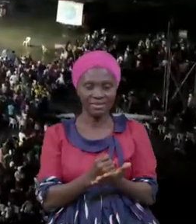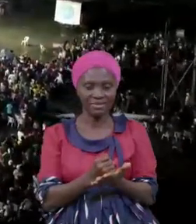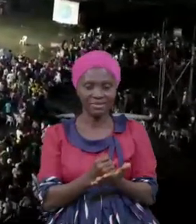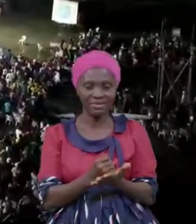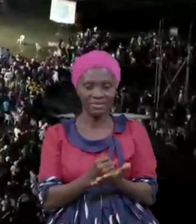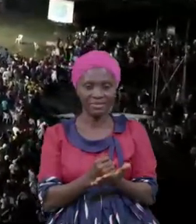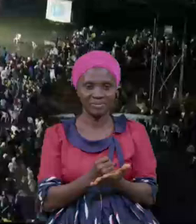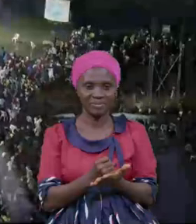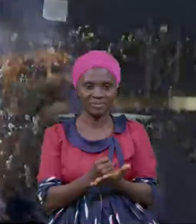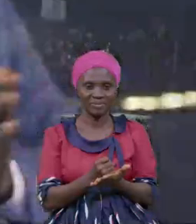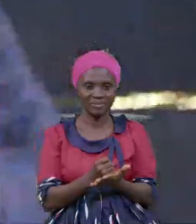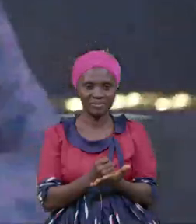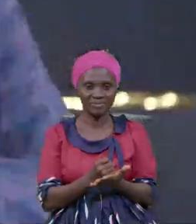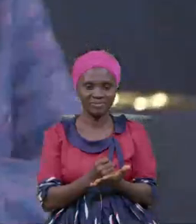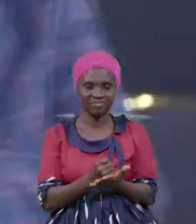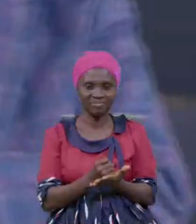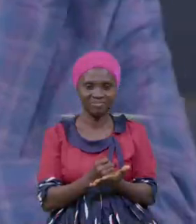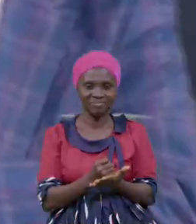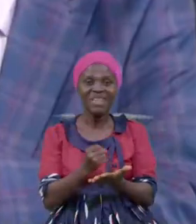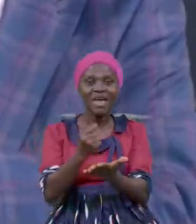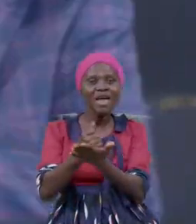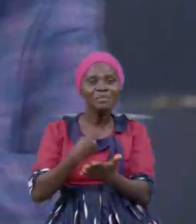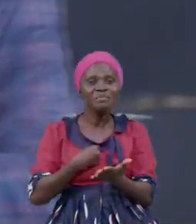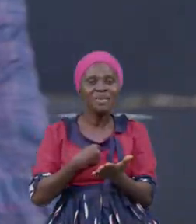Somebody help me shout miracle.